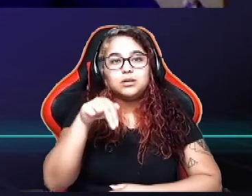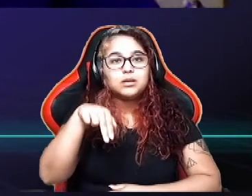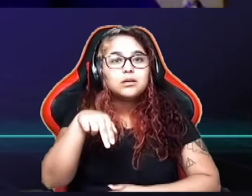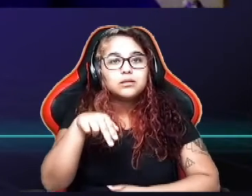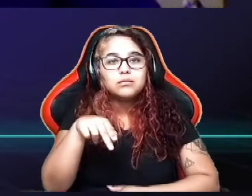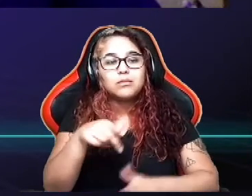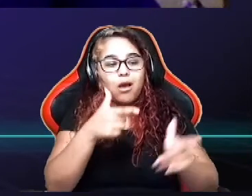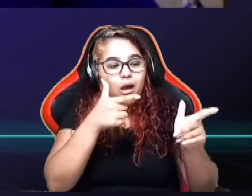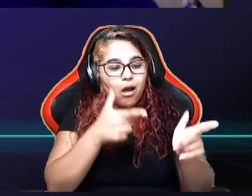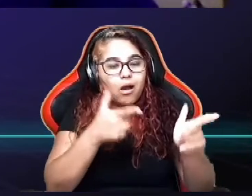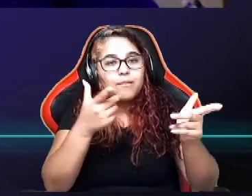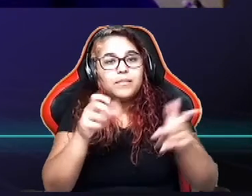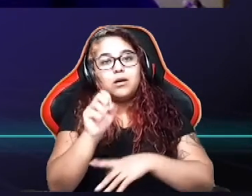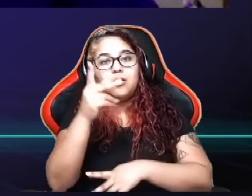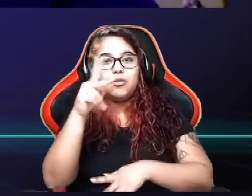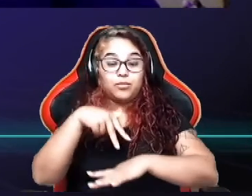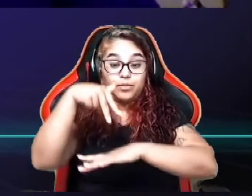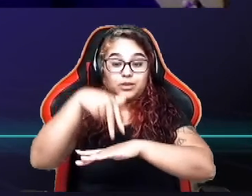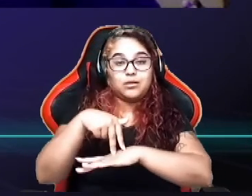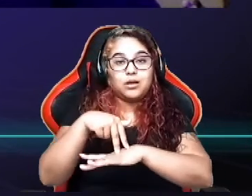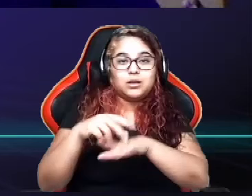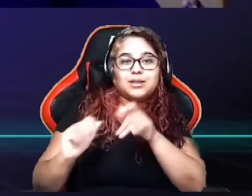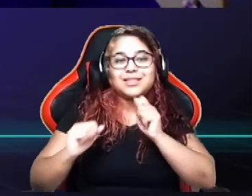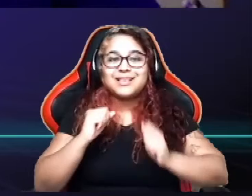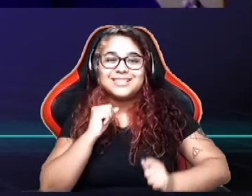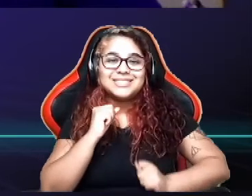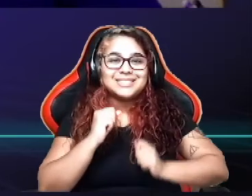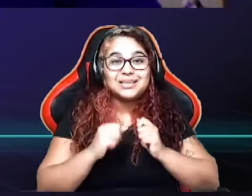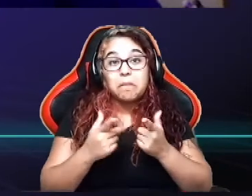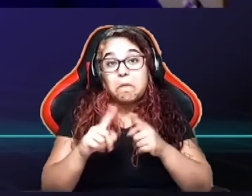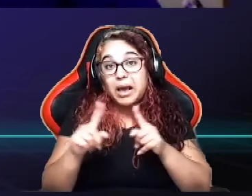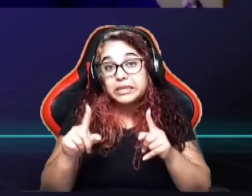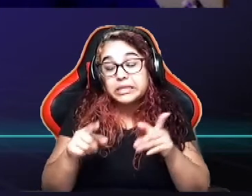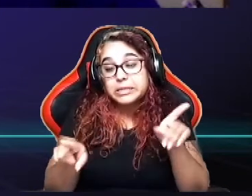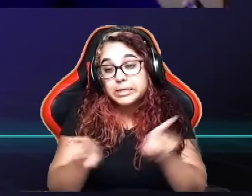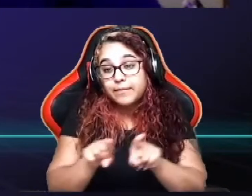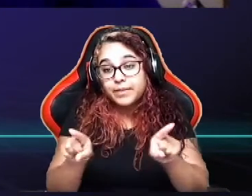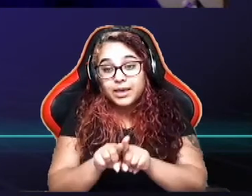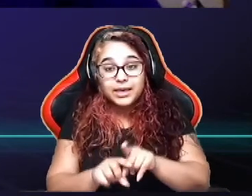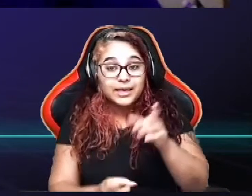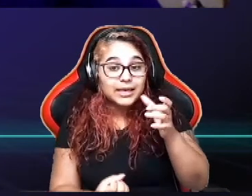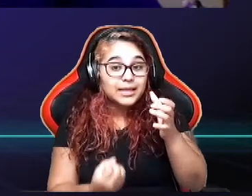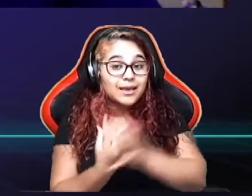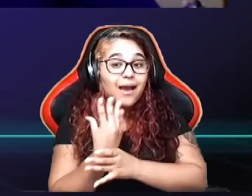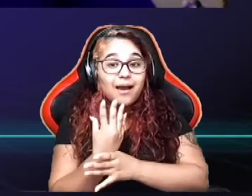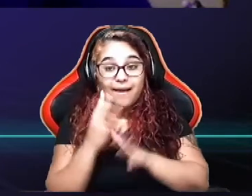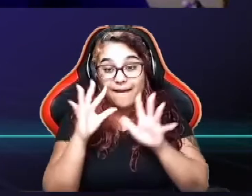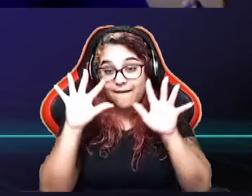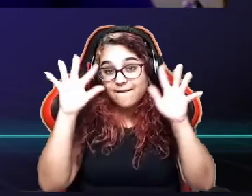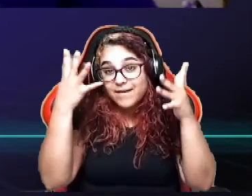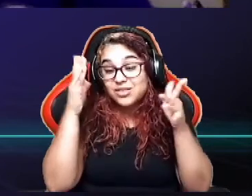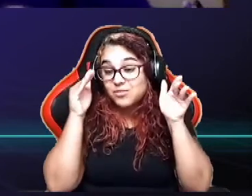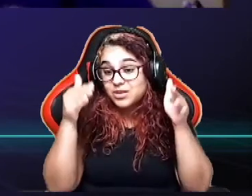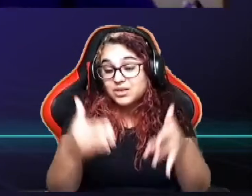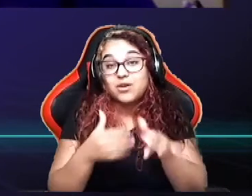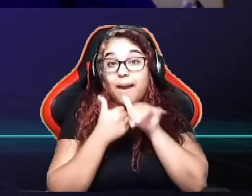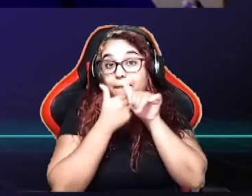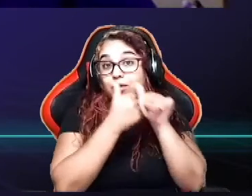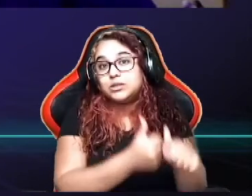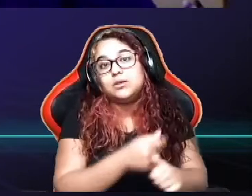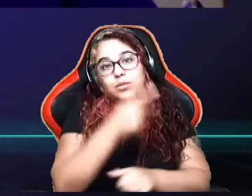weapon, um, or for a character, but also having specific events that